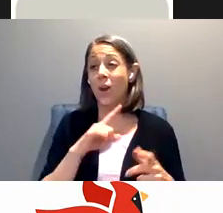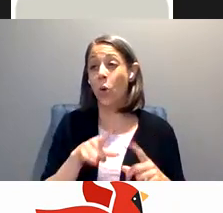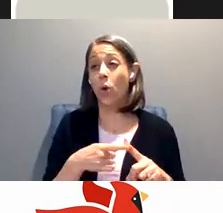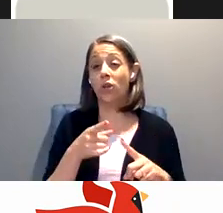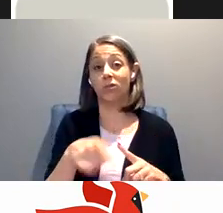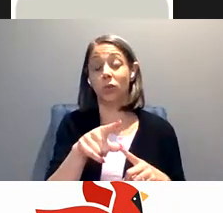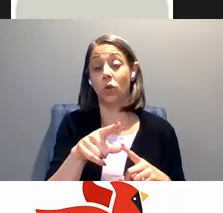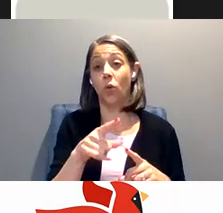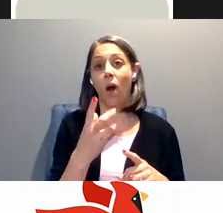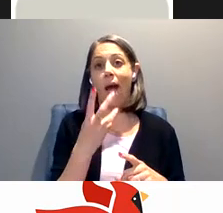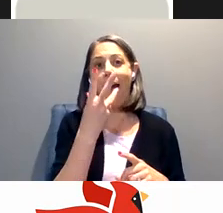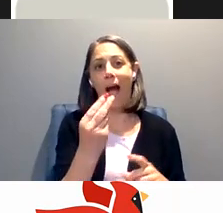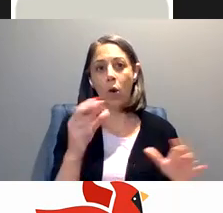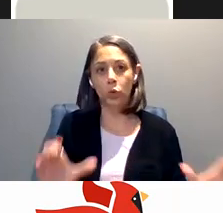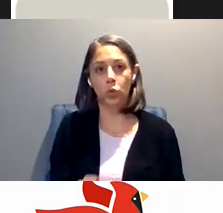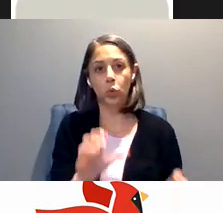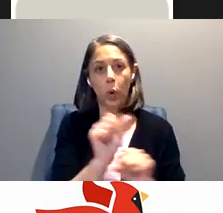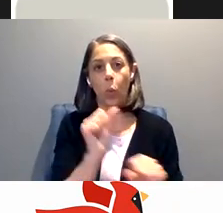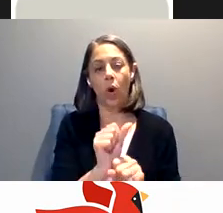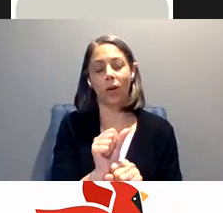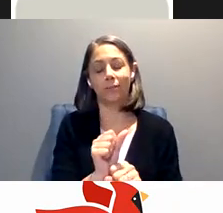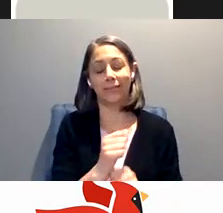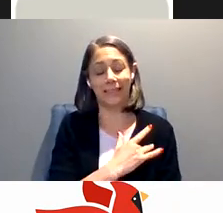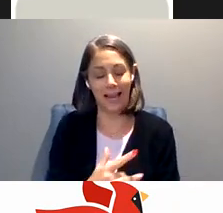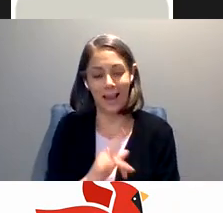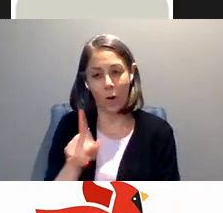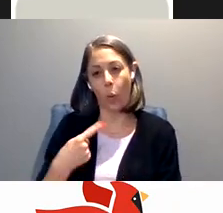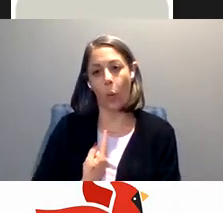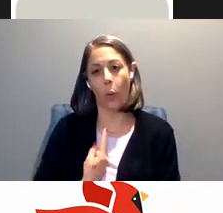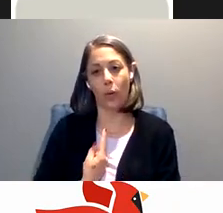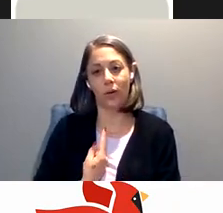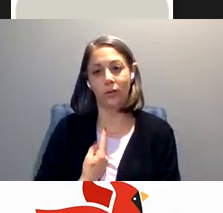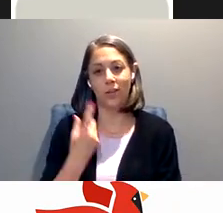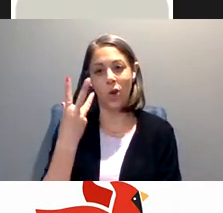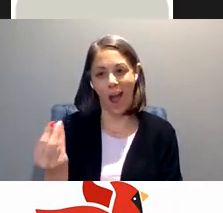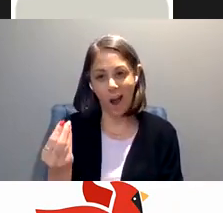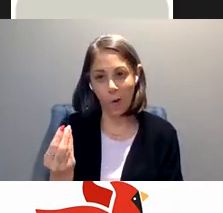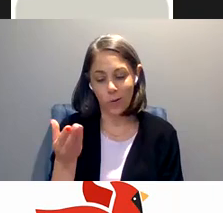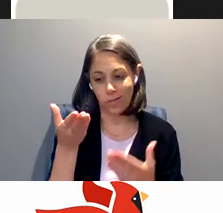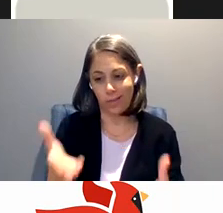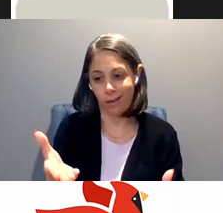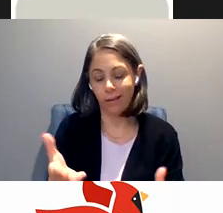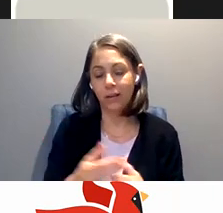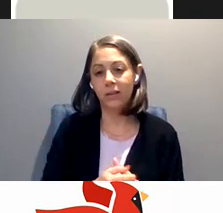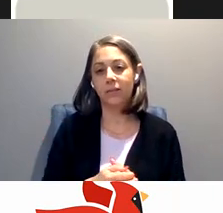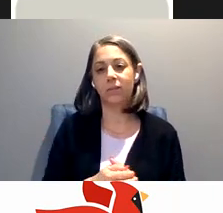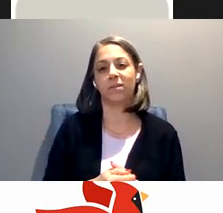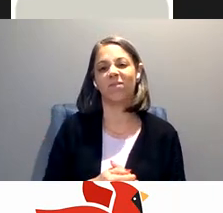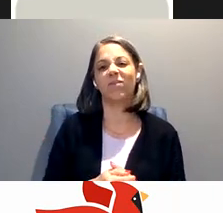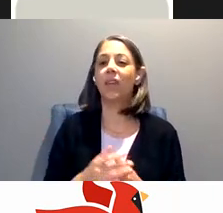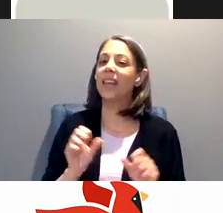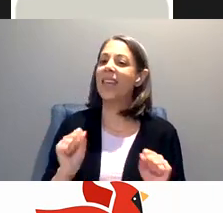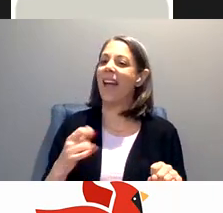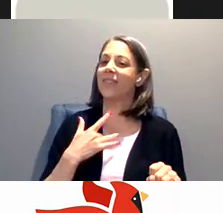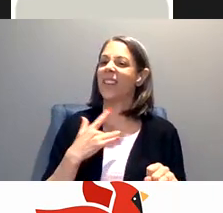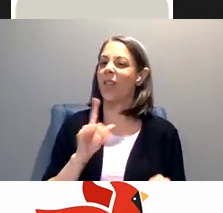work that we do, you're by yourself a lot and you're out there in the field and you can feel kind of alone. I